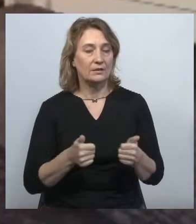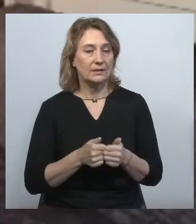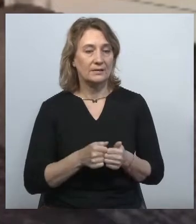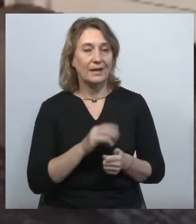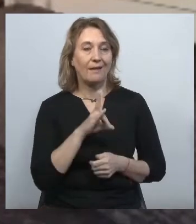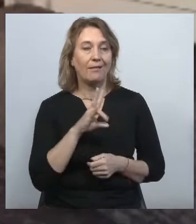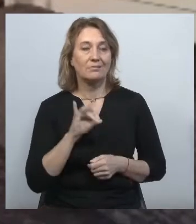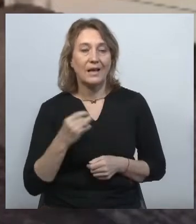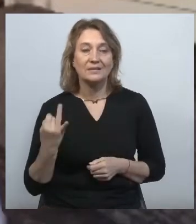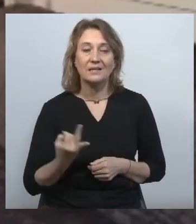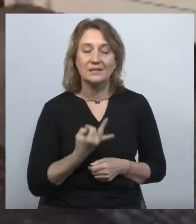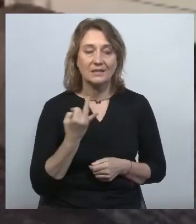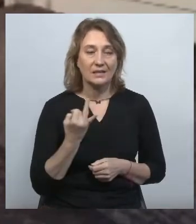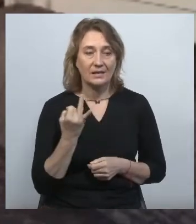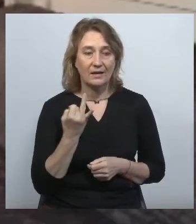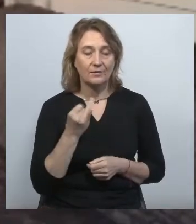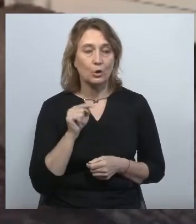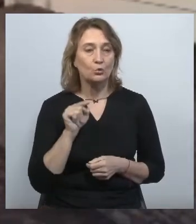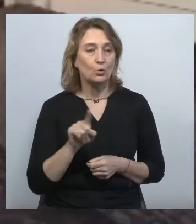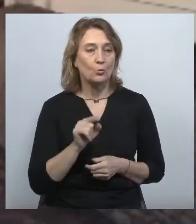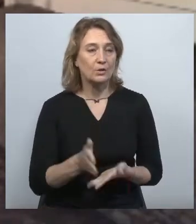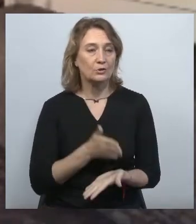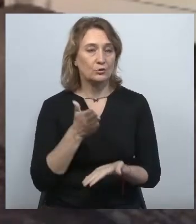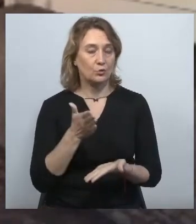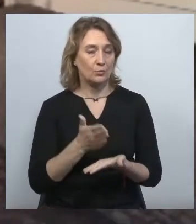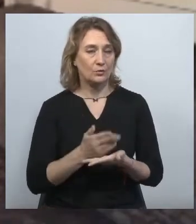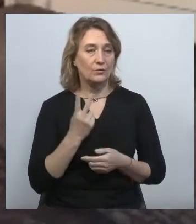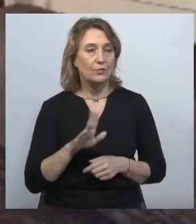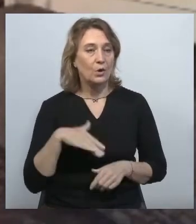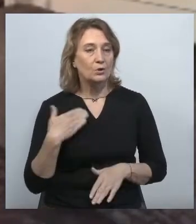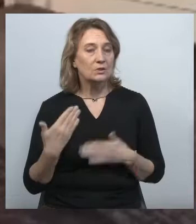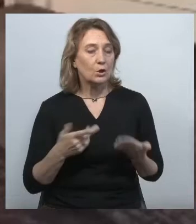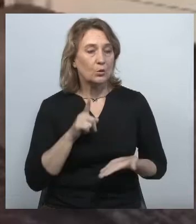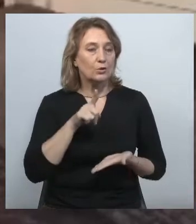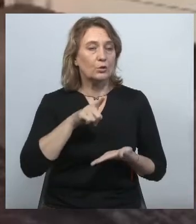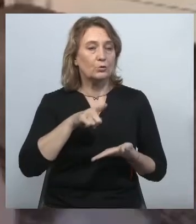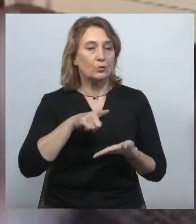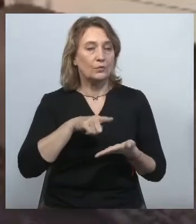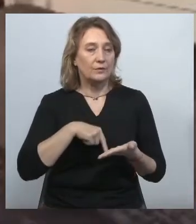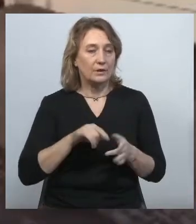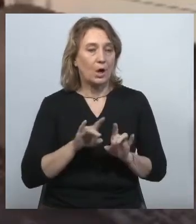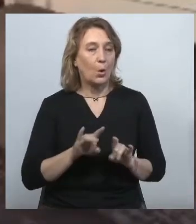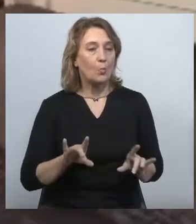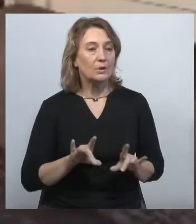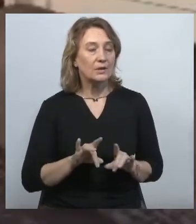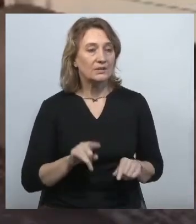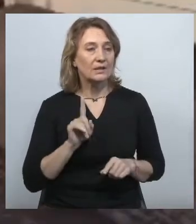a trusted, two-way communication with the public, self-regulation will never happen. If you have that commitment,